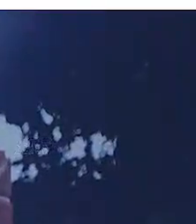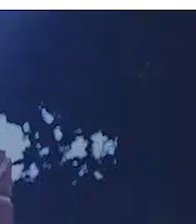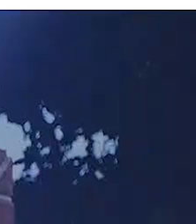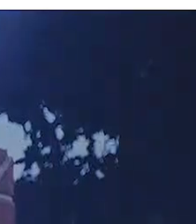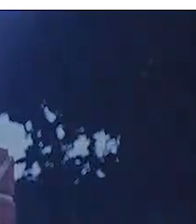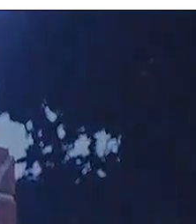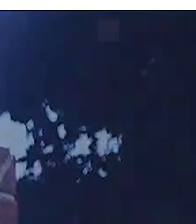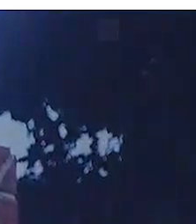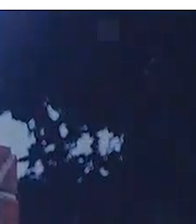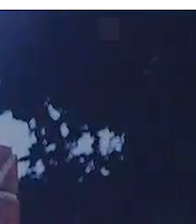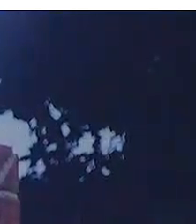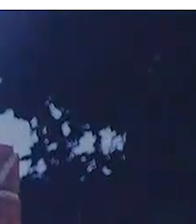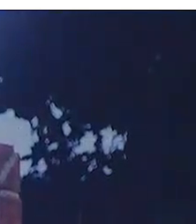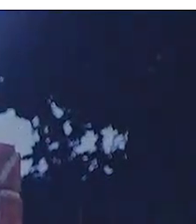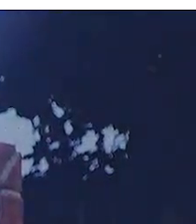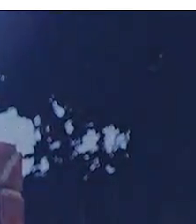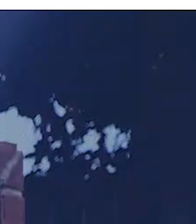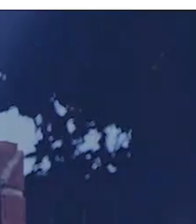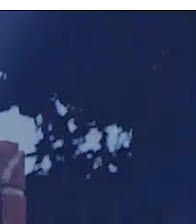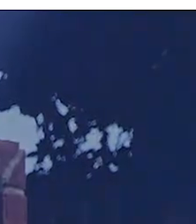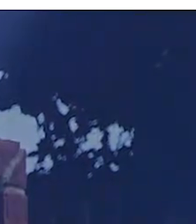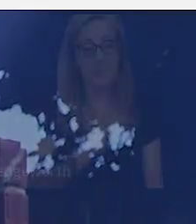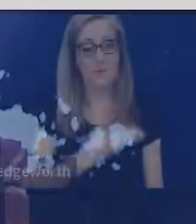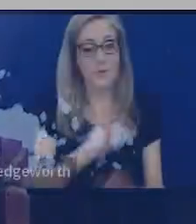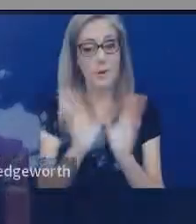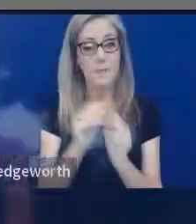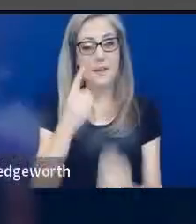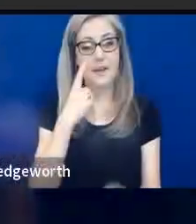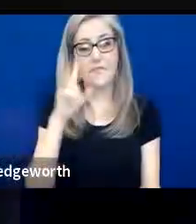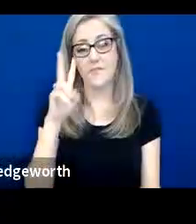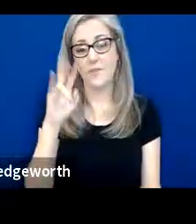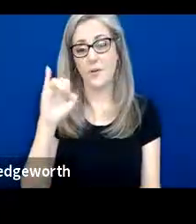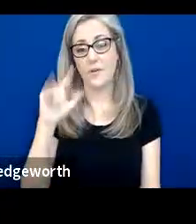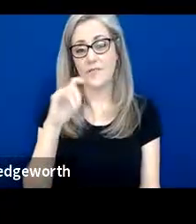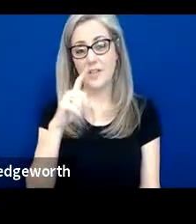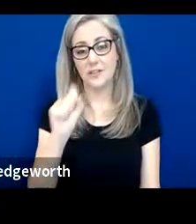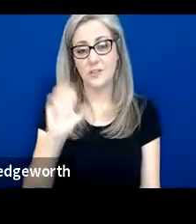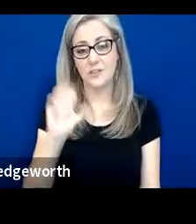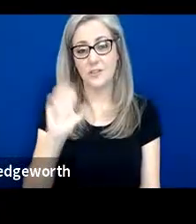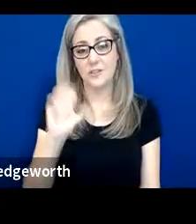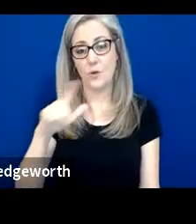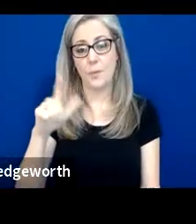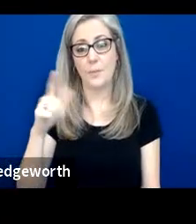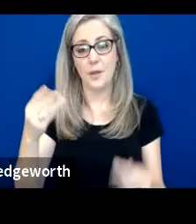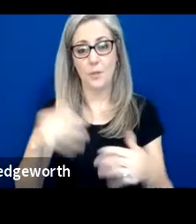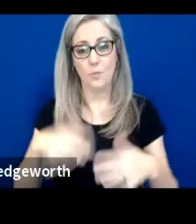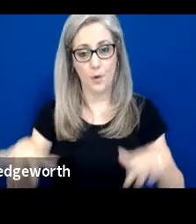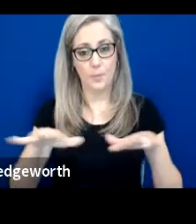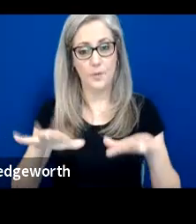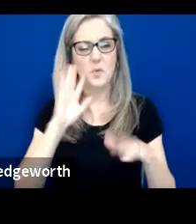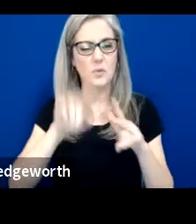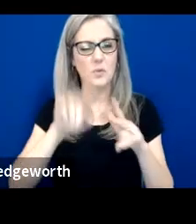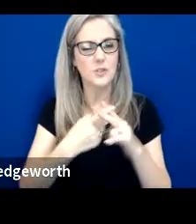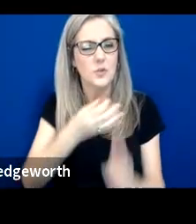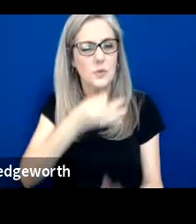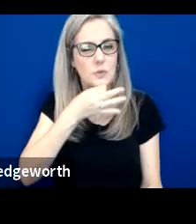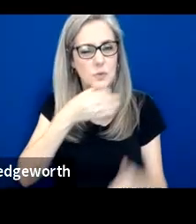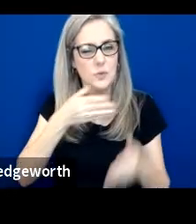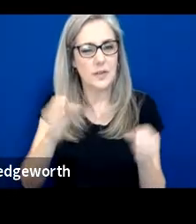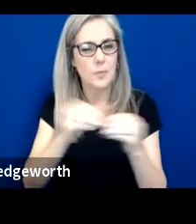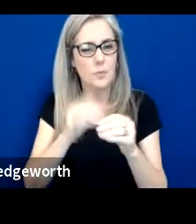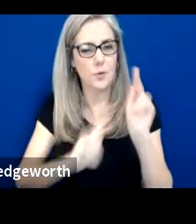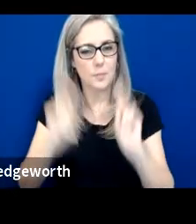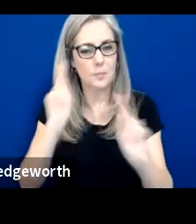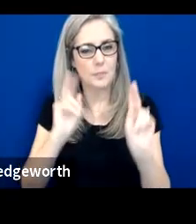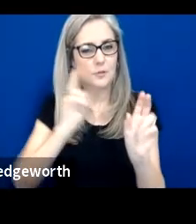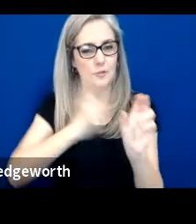Good evening, everybody. Welcome to our public meeting for the Villages of Carmel property. We'll get started here in about a minute or so to allow more people to